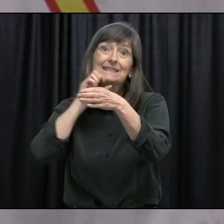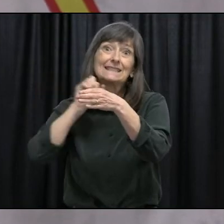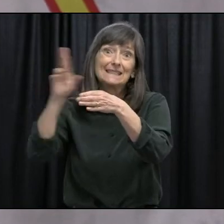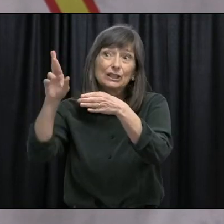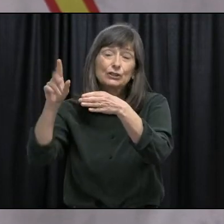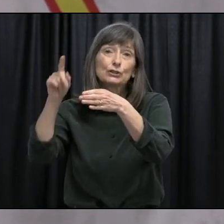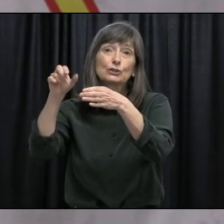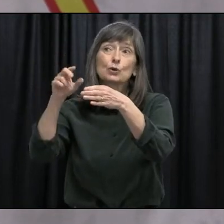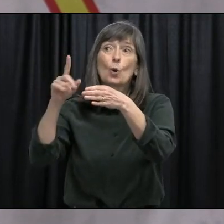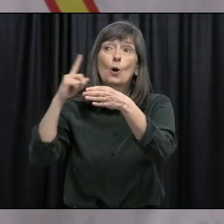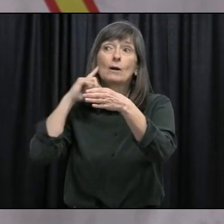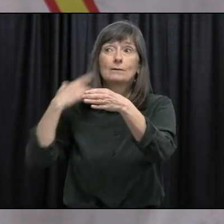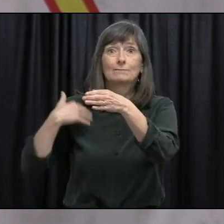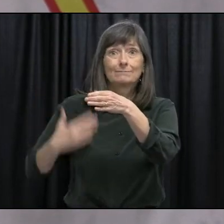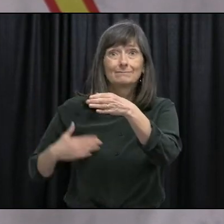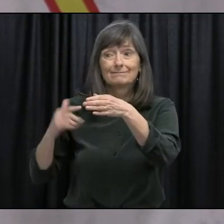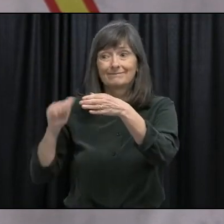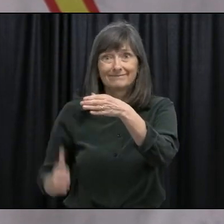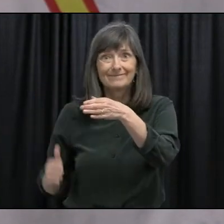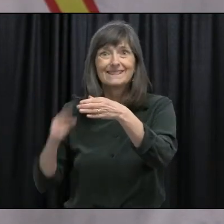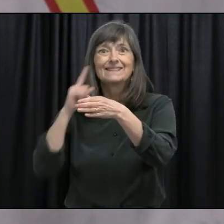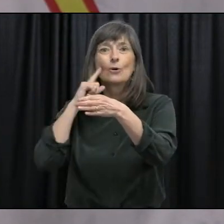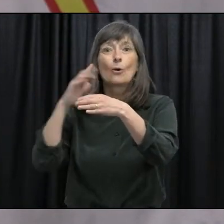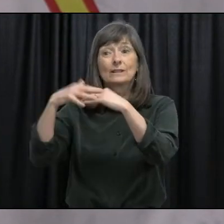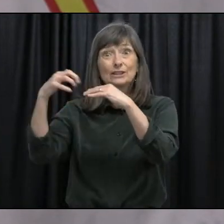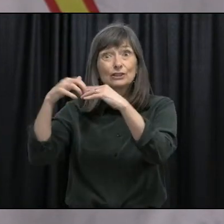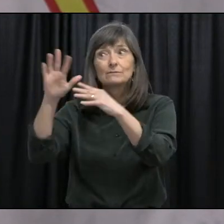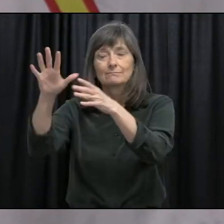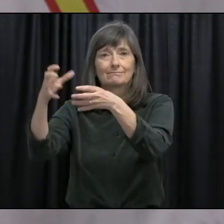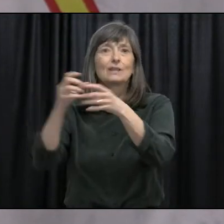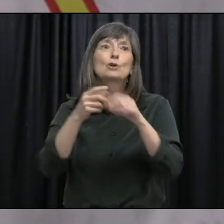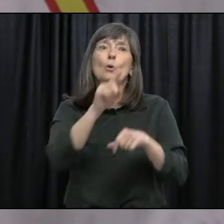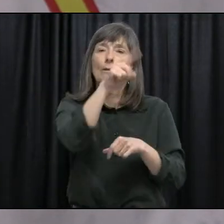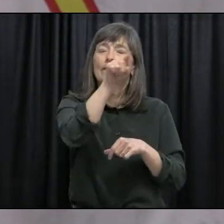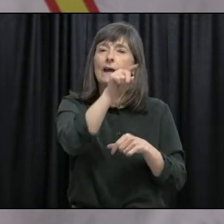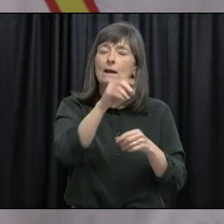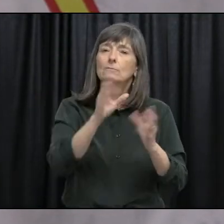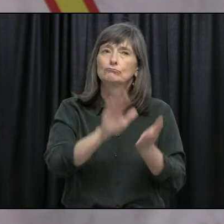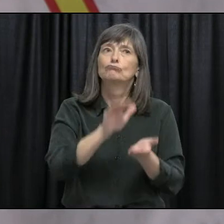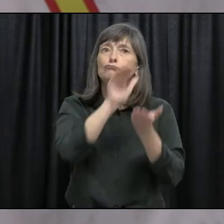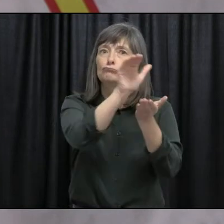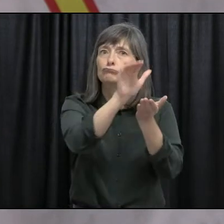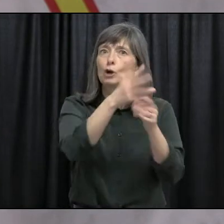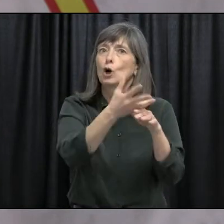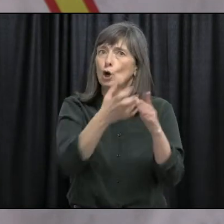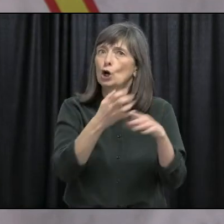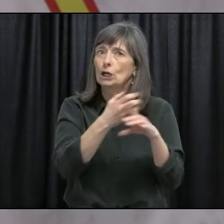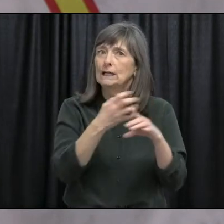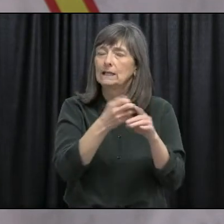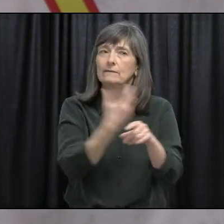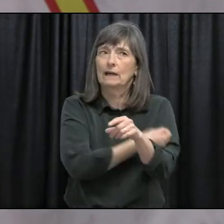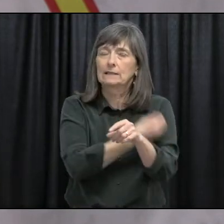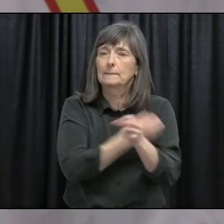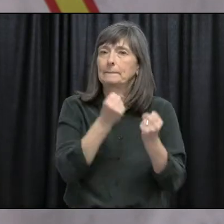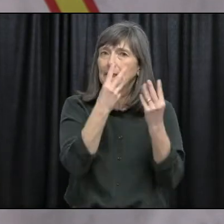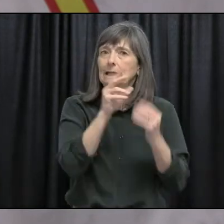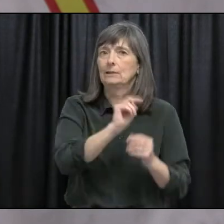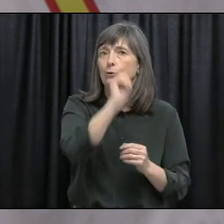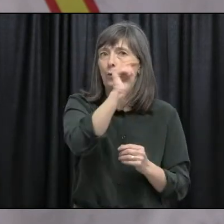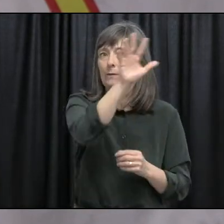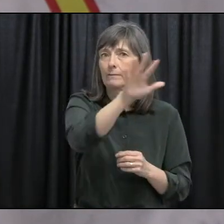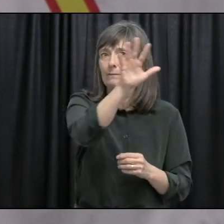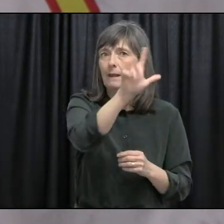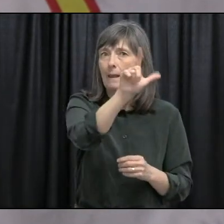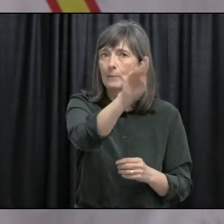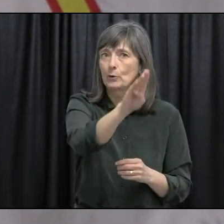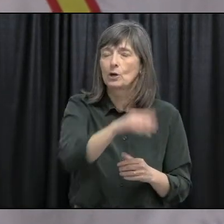were in phase 1 priority groups, and so they vaccinated a lot of people early on. But I mean, at this point, we're all